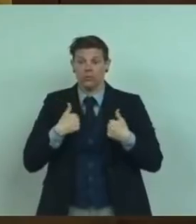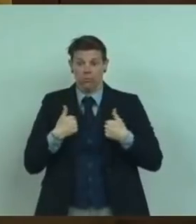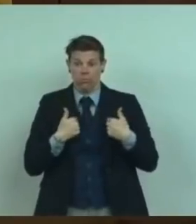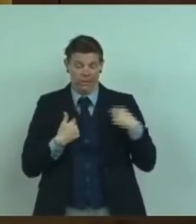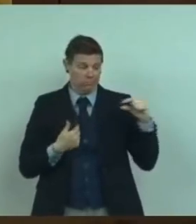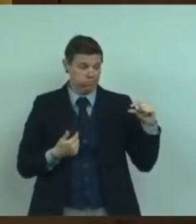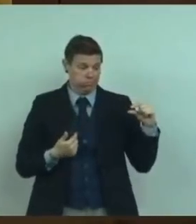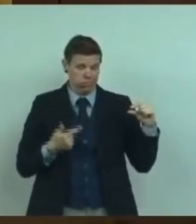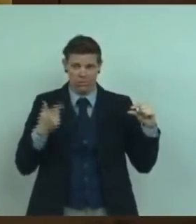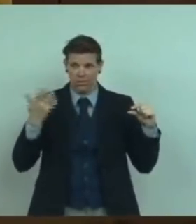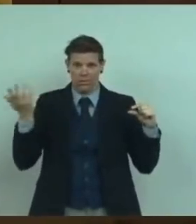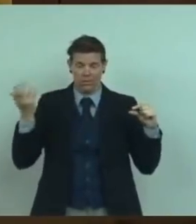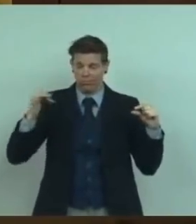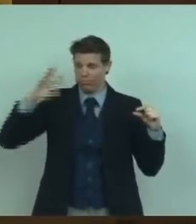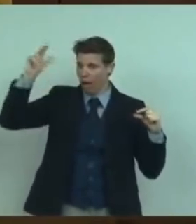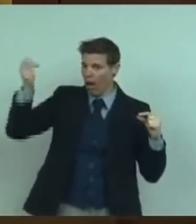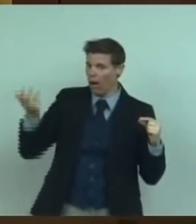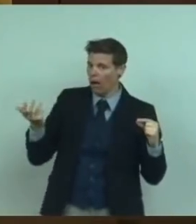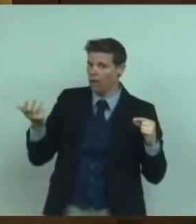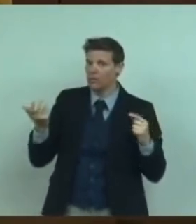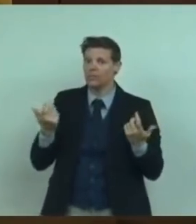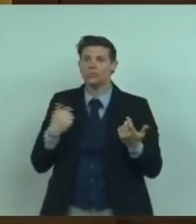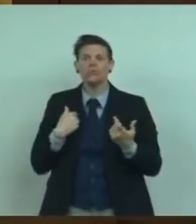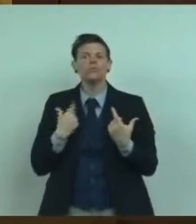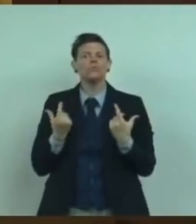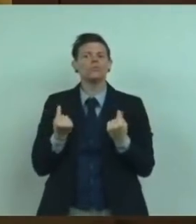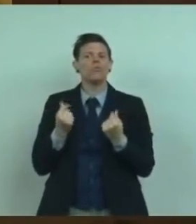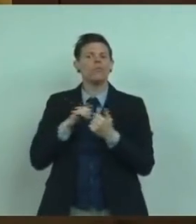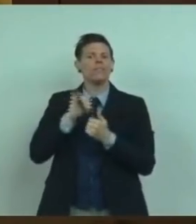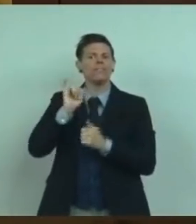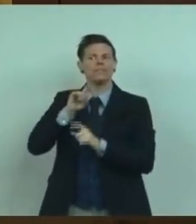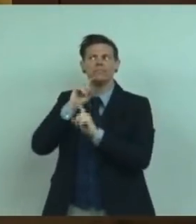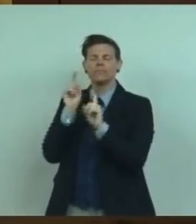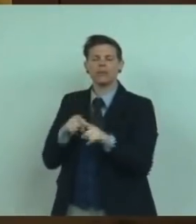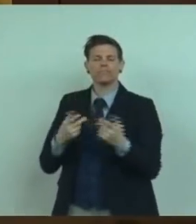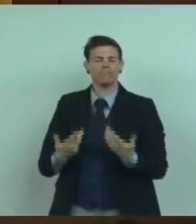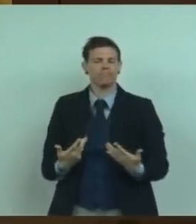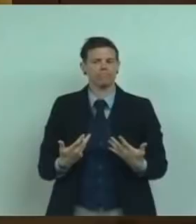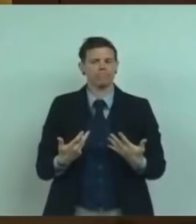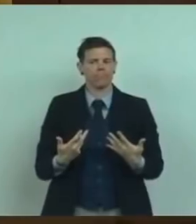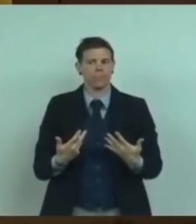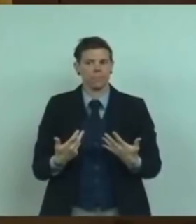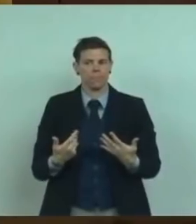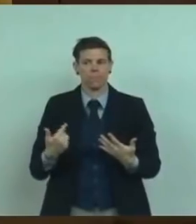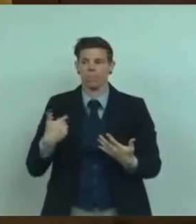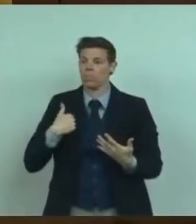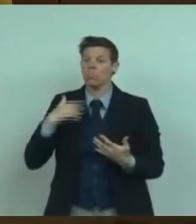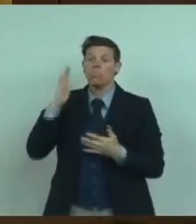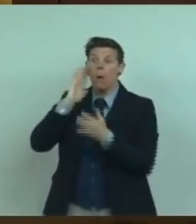wondering, what are we doing about that? We're going to ask for it. We're not going to get that many out of the stockpile.